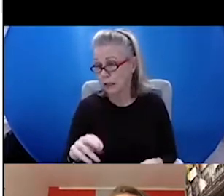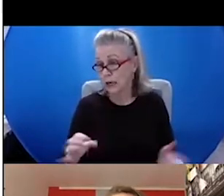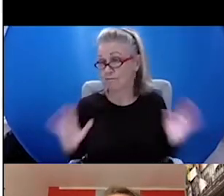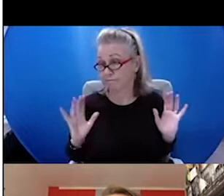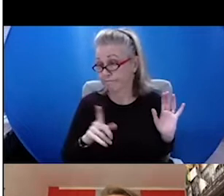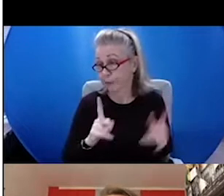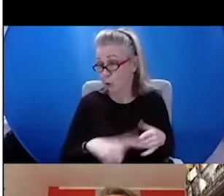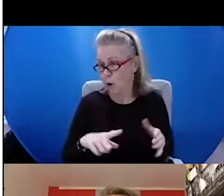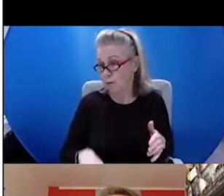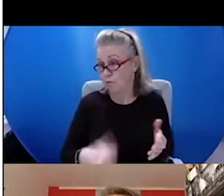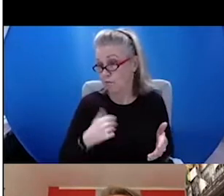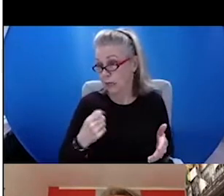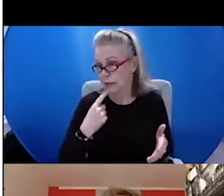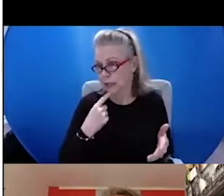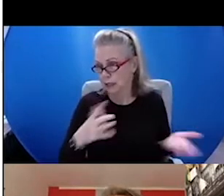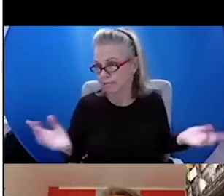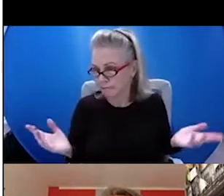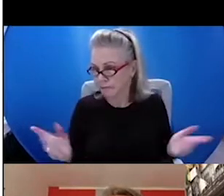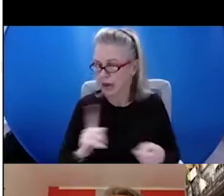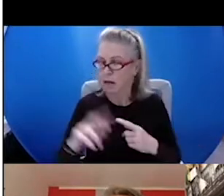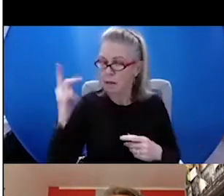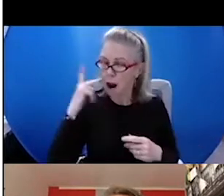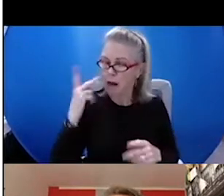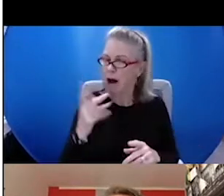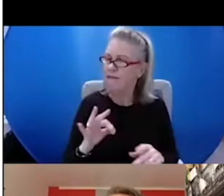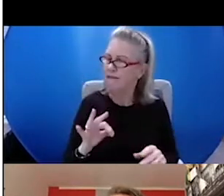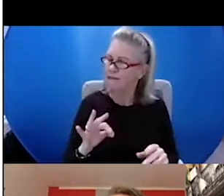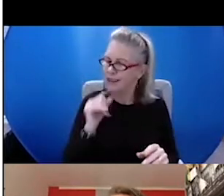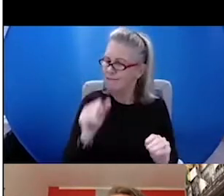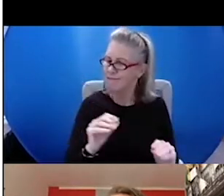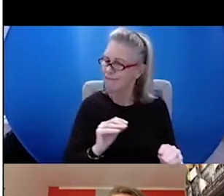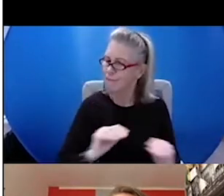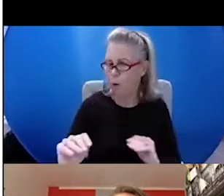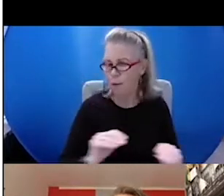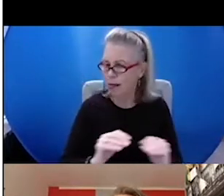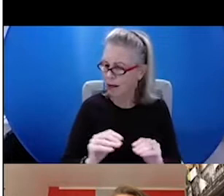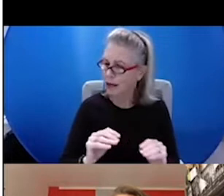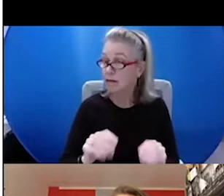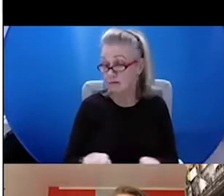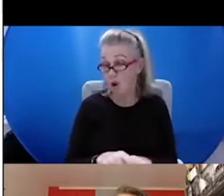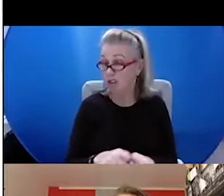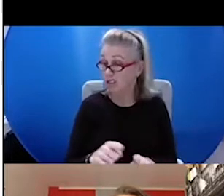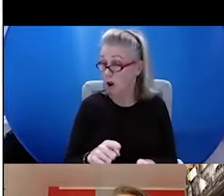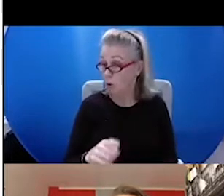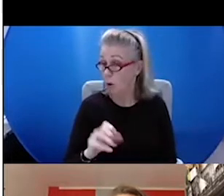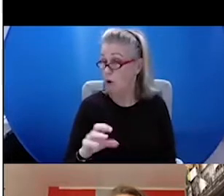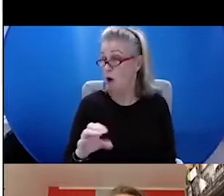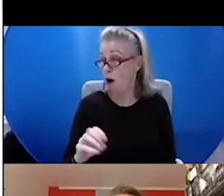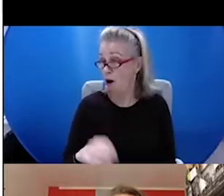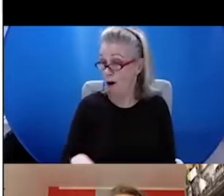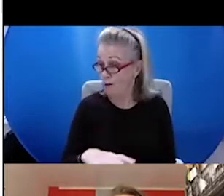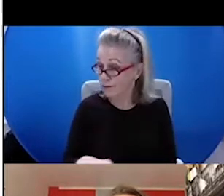The politics of immobility, though, operates also for Morocco. For instance, in 8 years of existence, Les 18 had